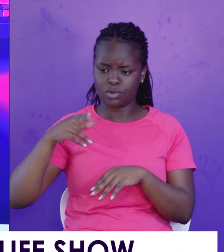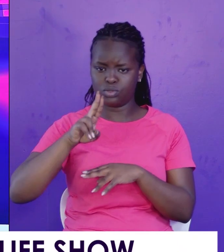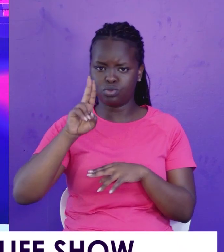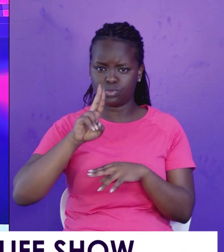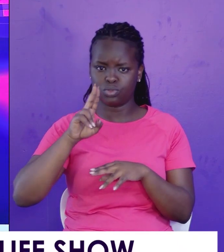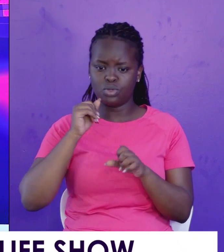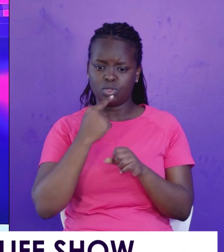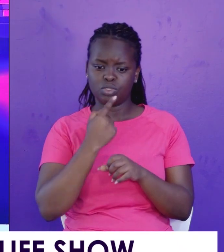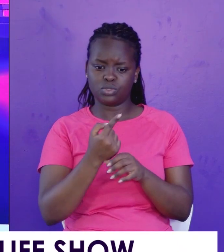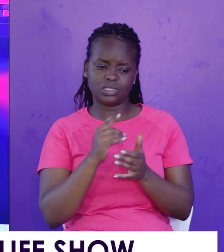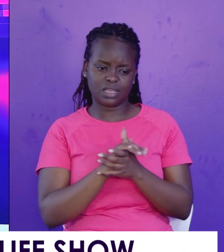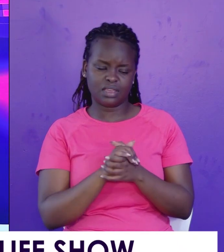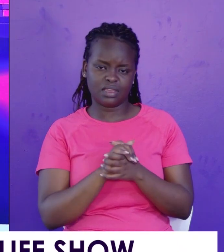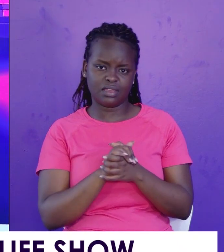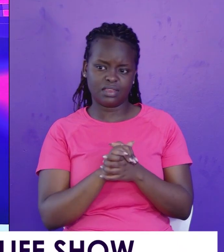scorer. And